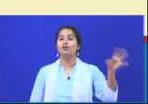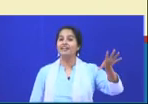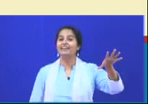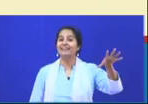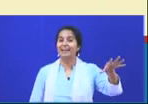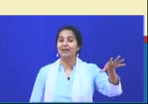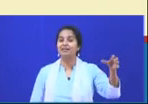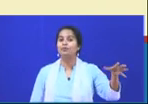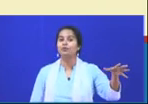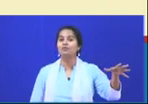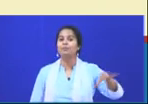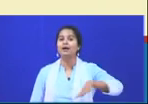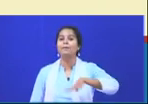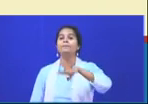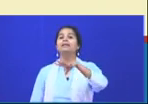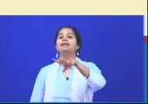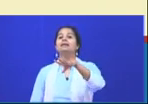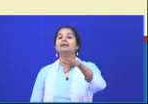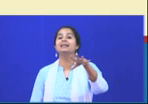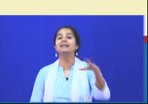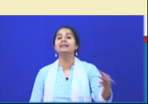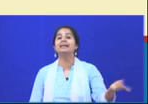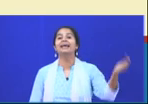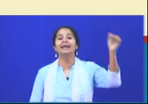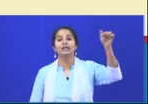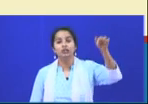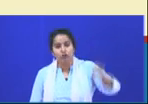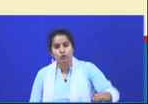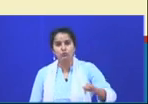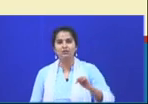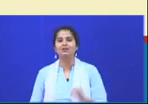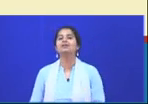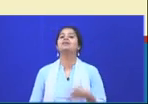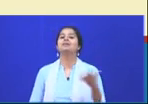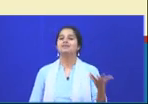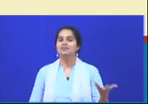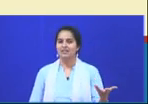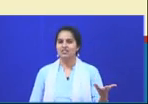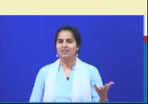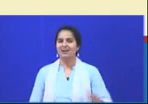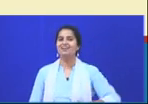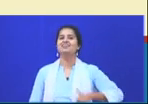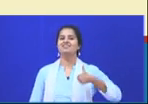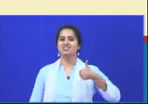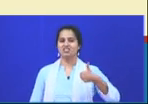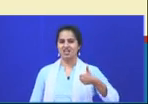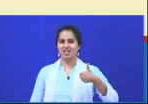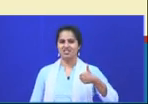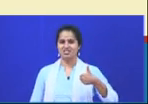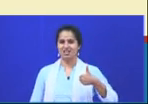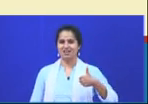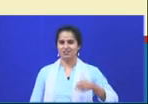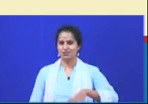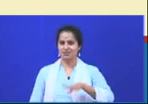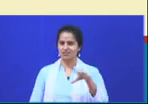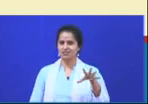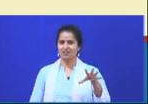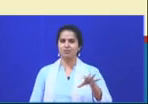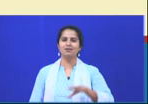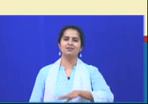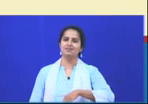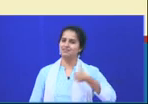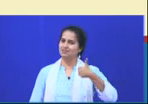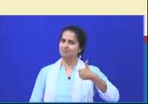plural or kridake in the plural will become kridakeshu sachinaha shreshtaha. So,